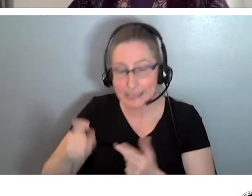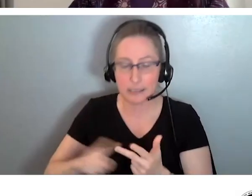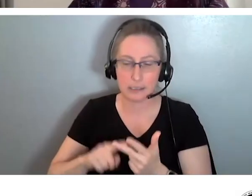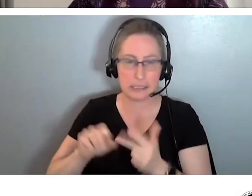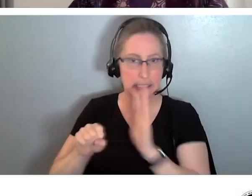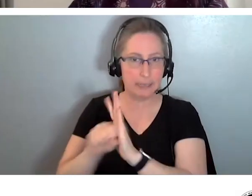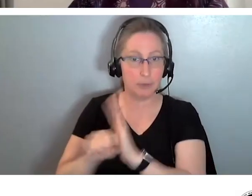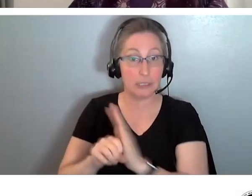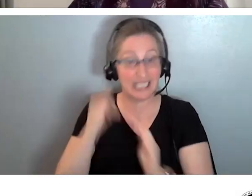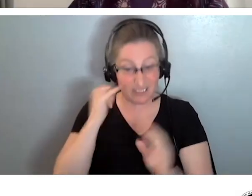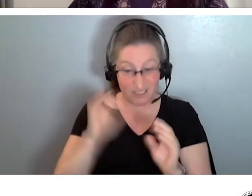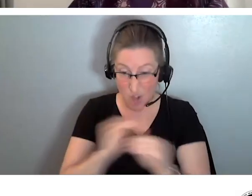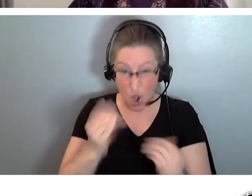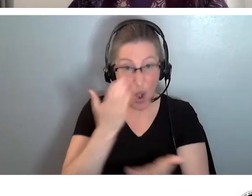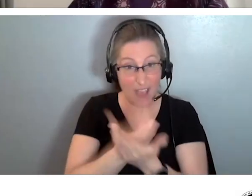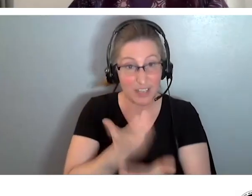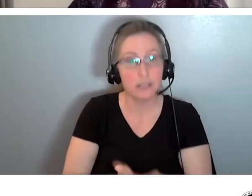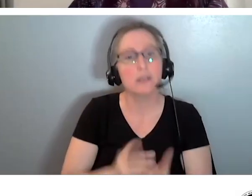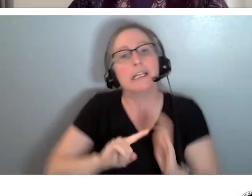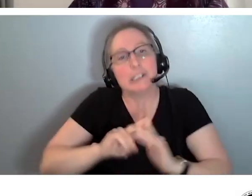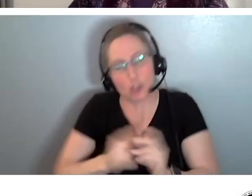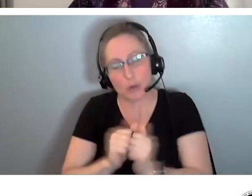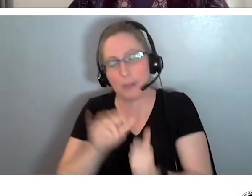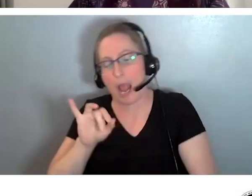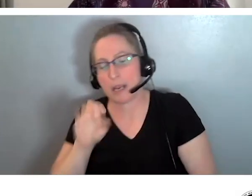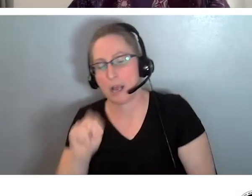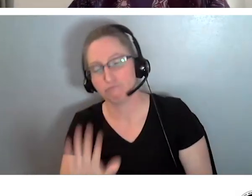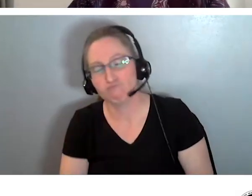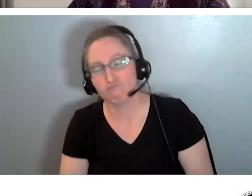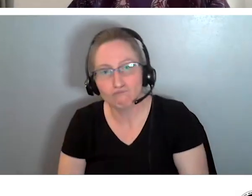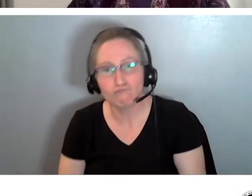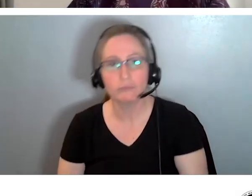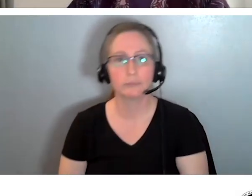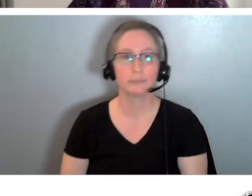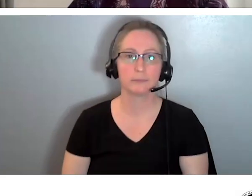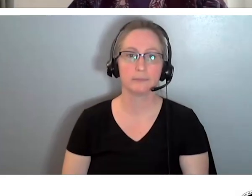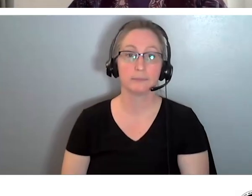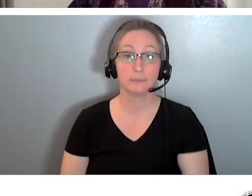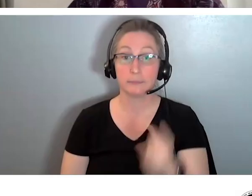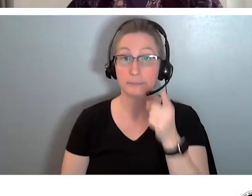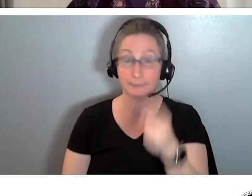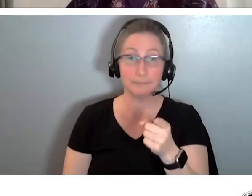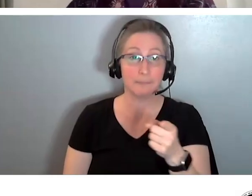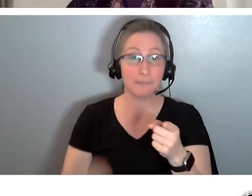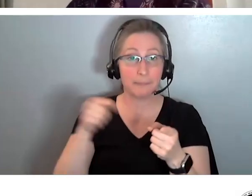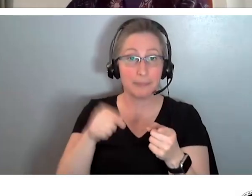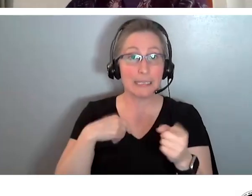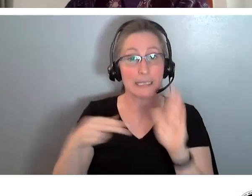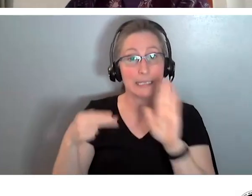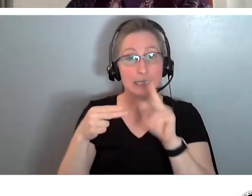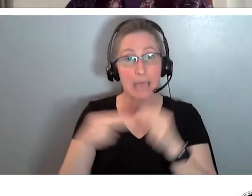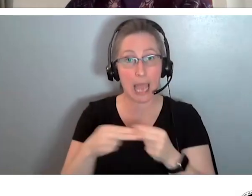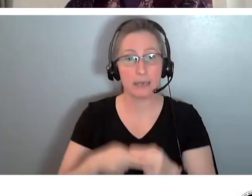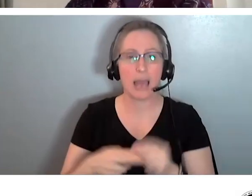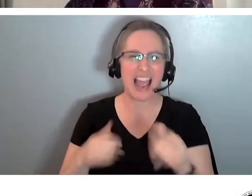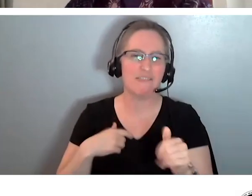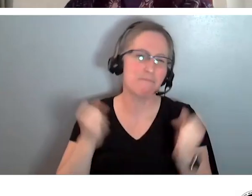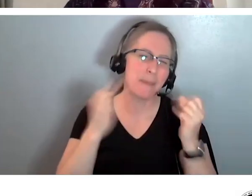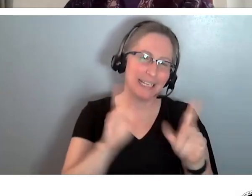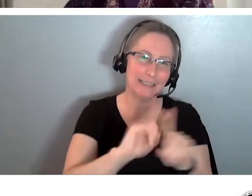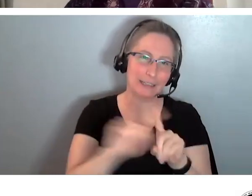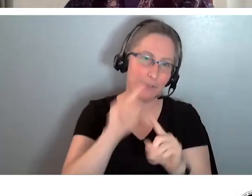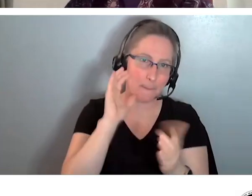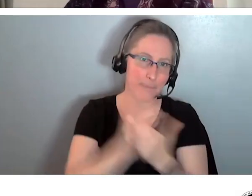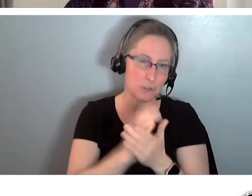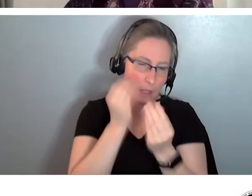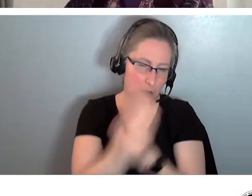And if you don't have evidence, then start with the icon anyway. So this slide then, I have a number of